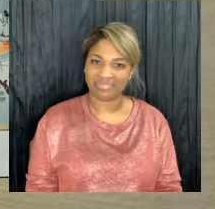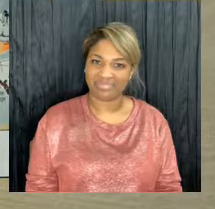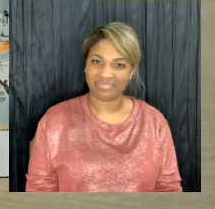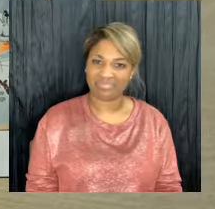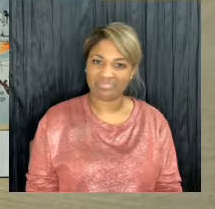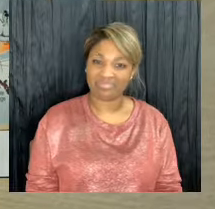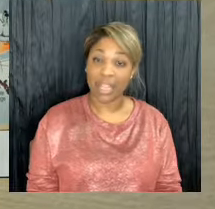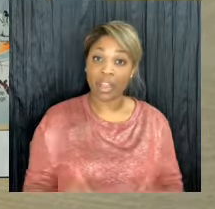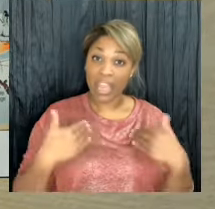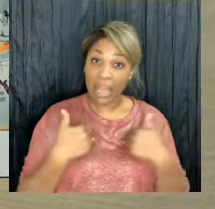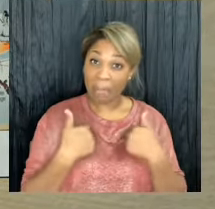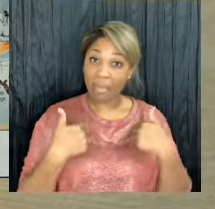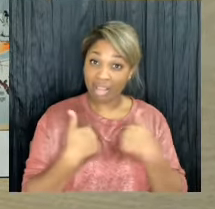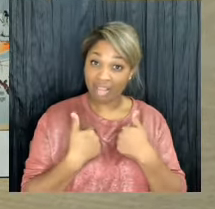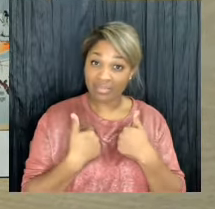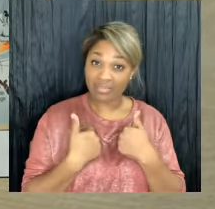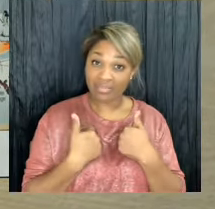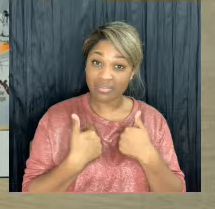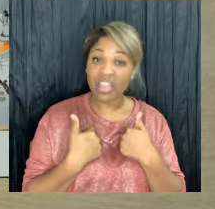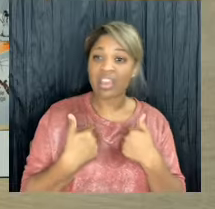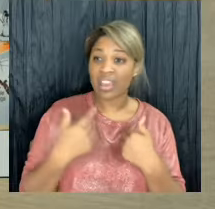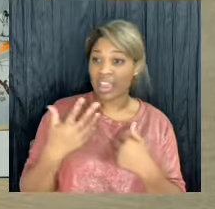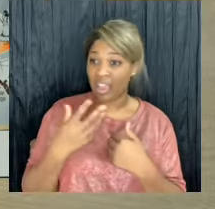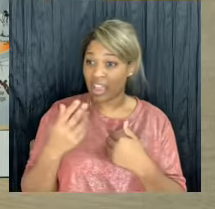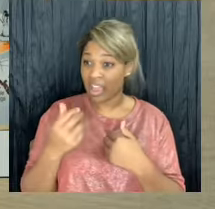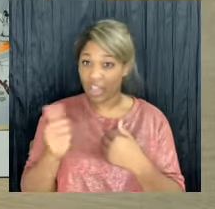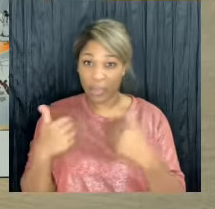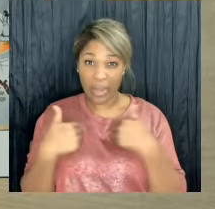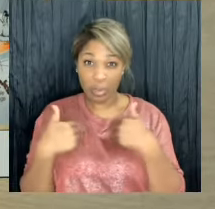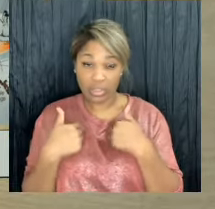So the animals are interacting with each other